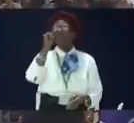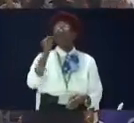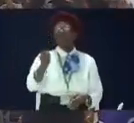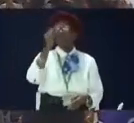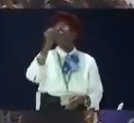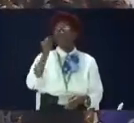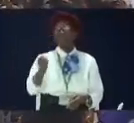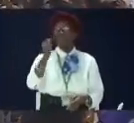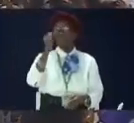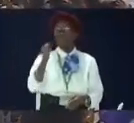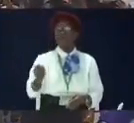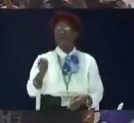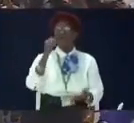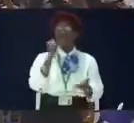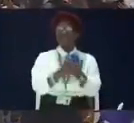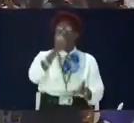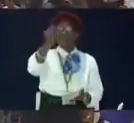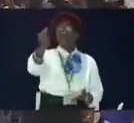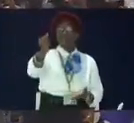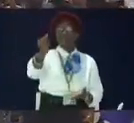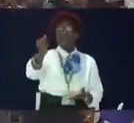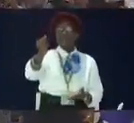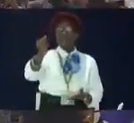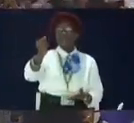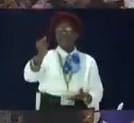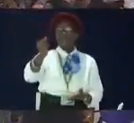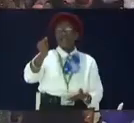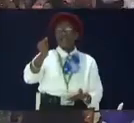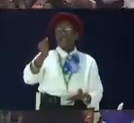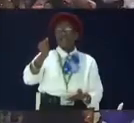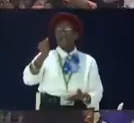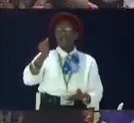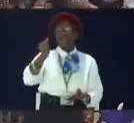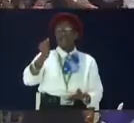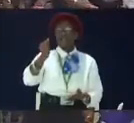Amen. Ẹ ó padà wá jẹ́rìí.